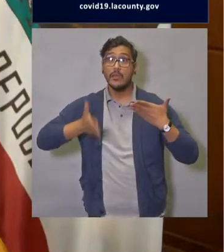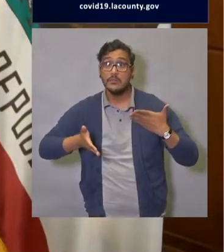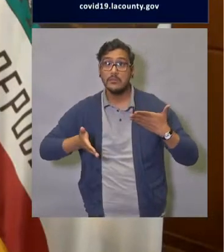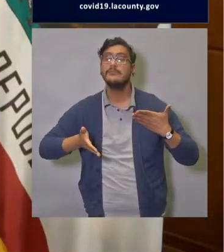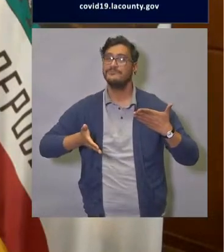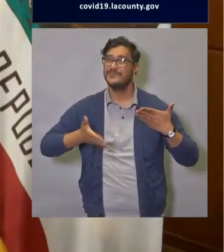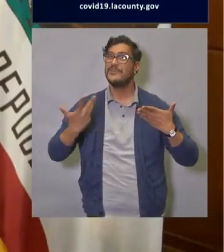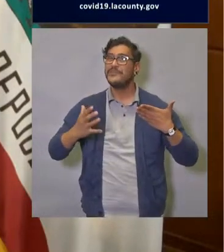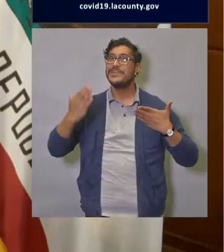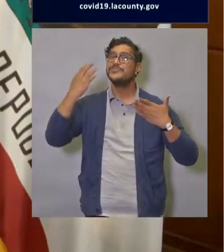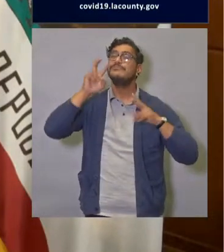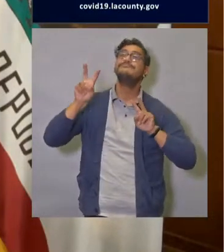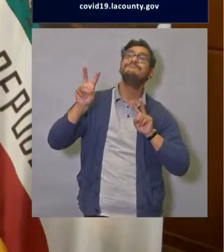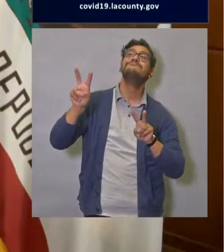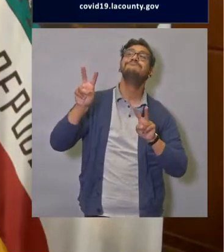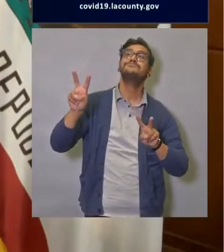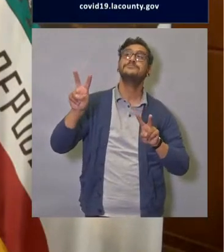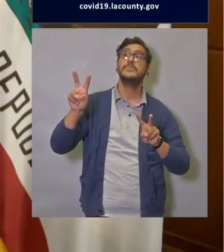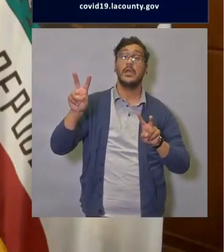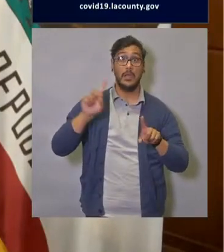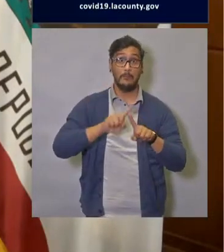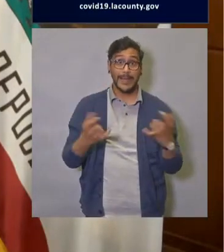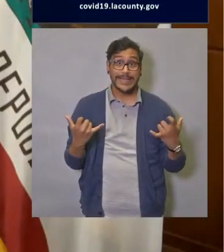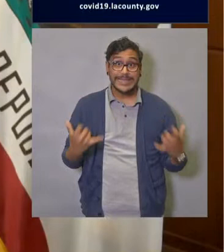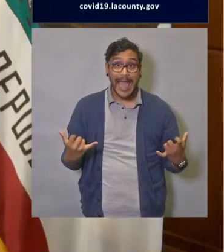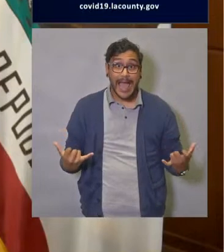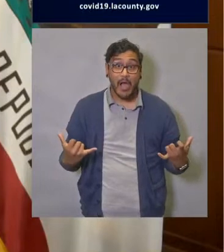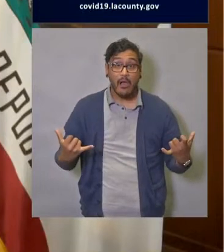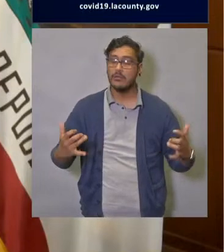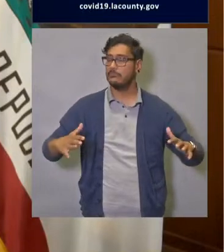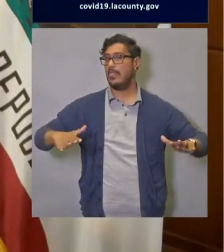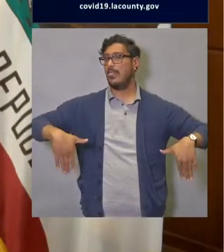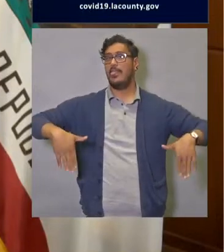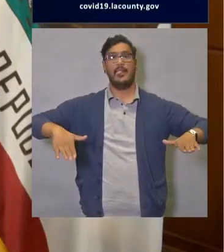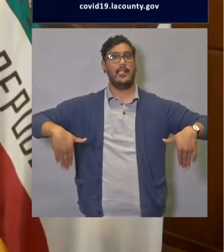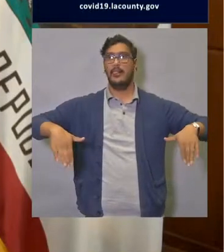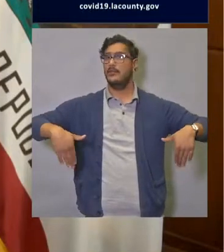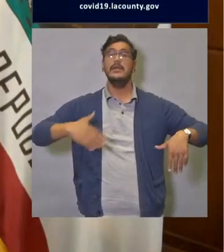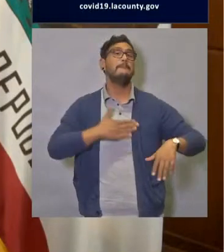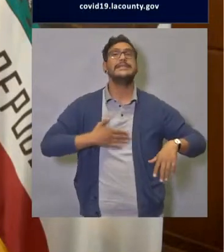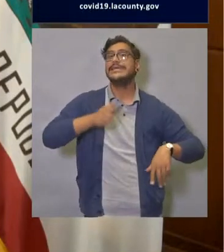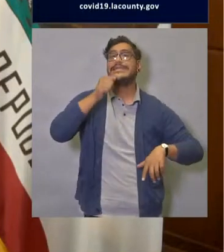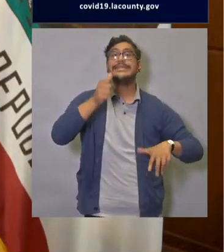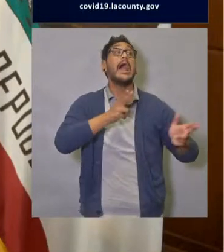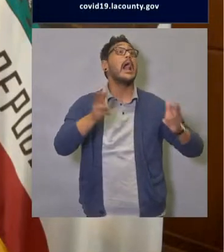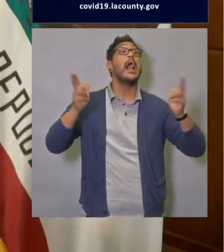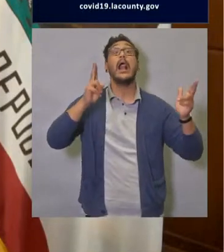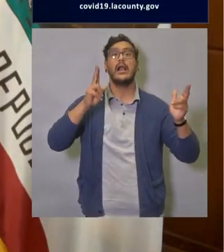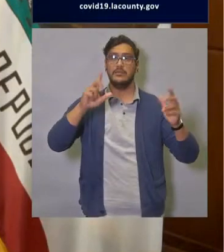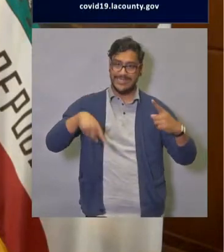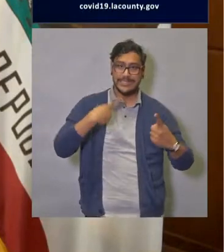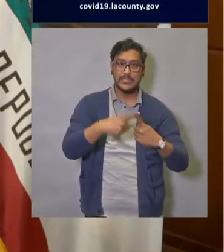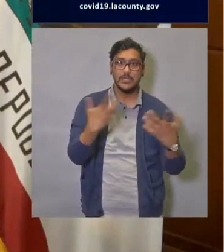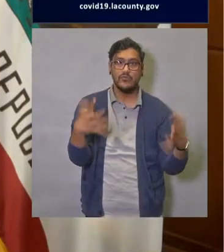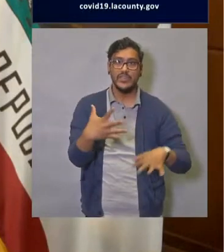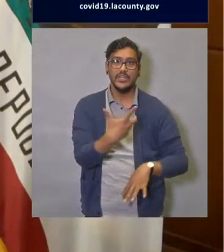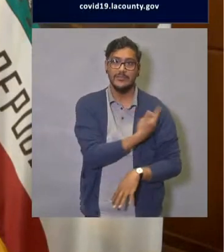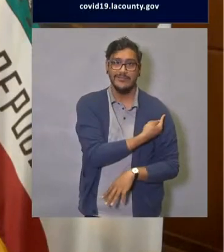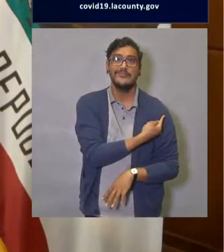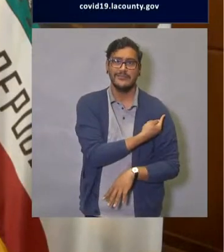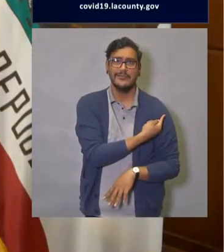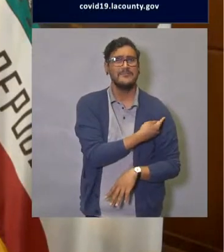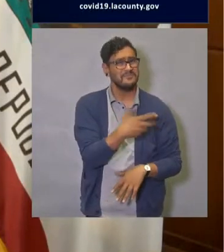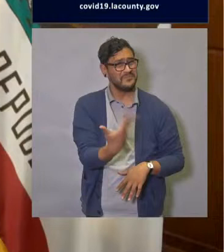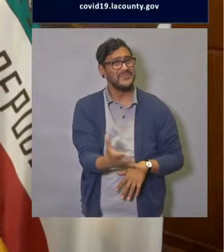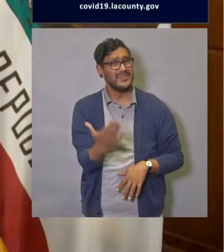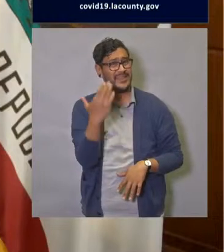please don't risk it right before a vaccine may be available to you. I know it's been tough, but we've